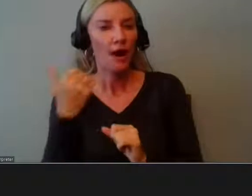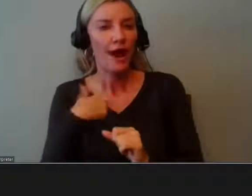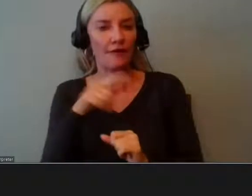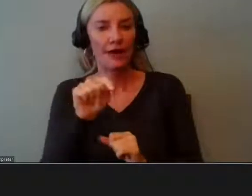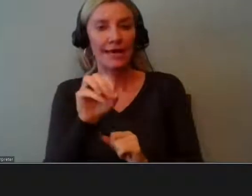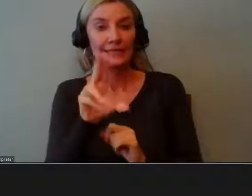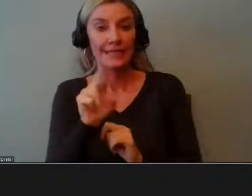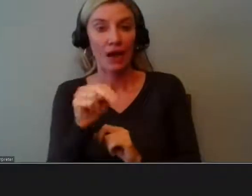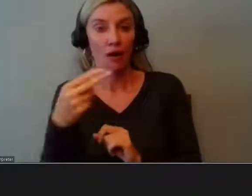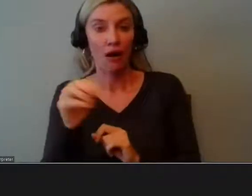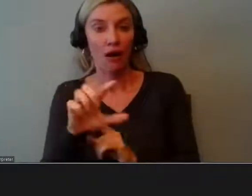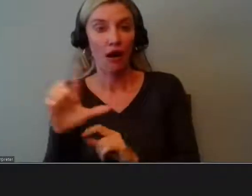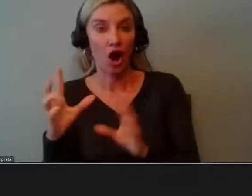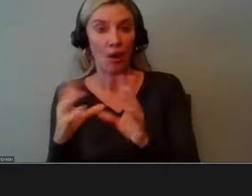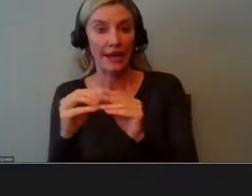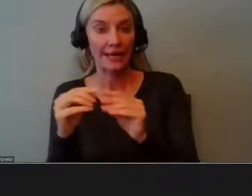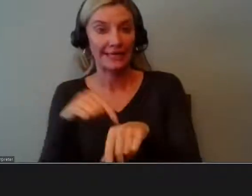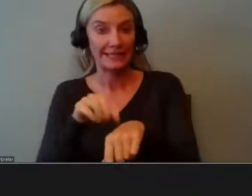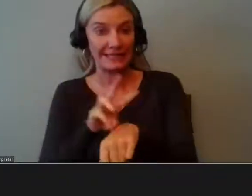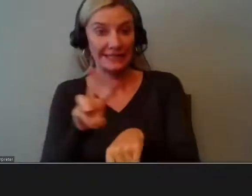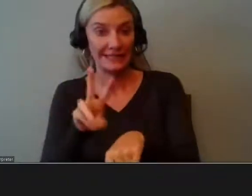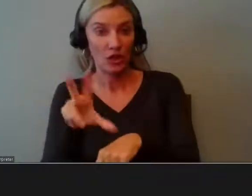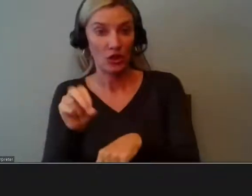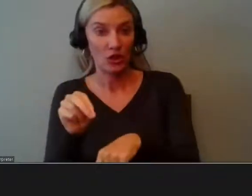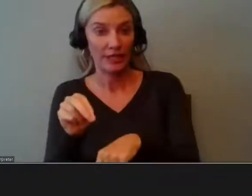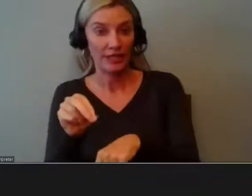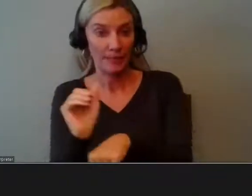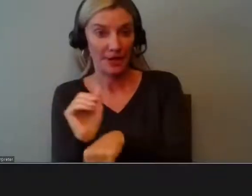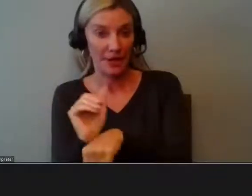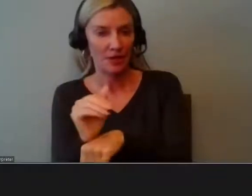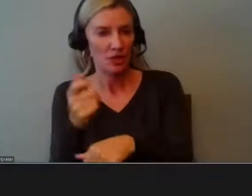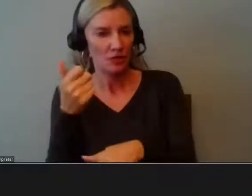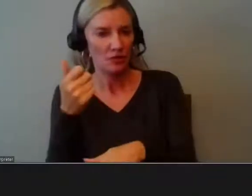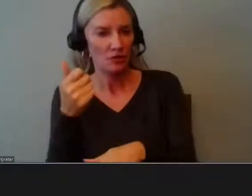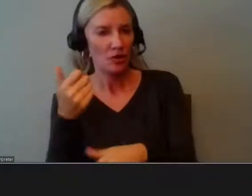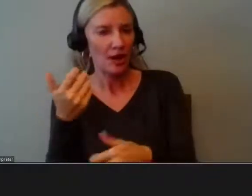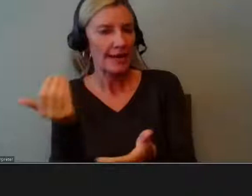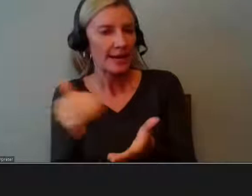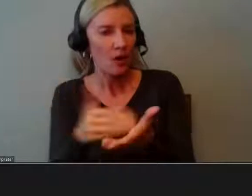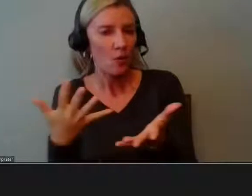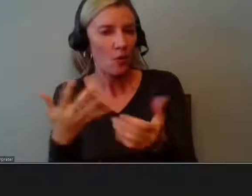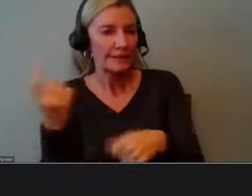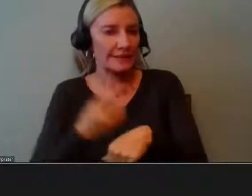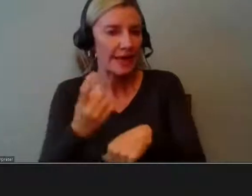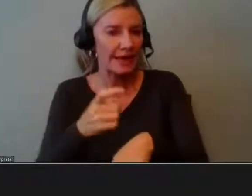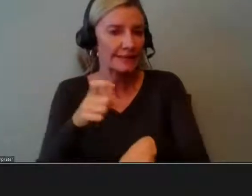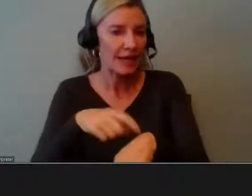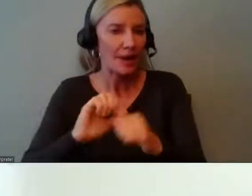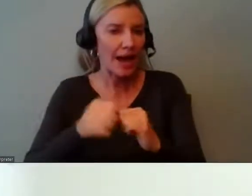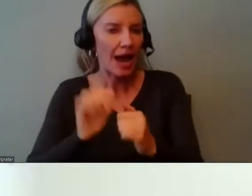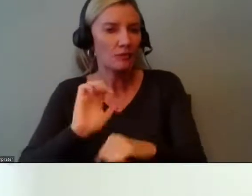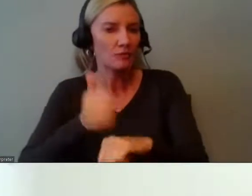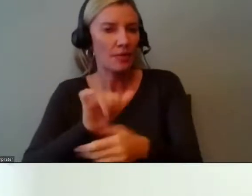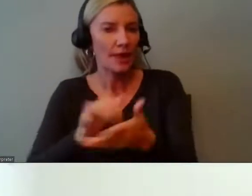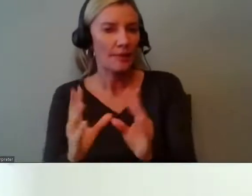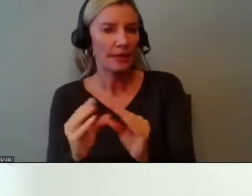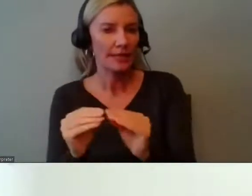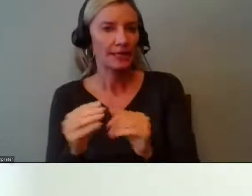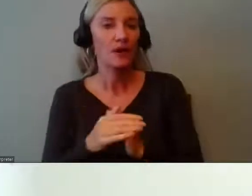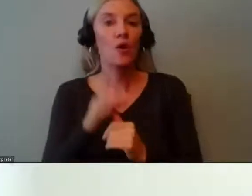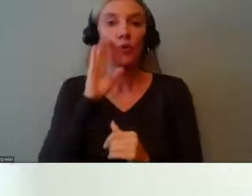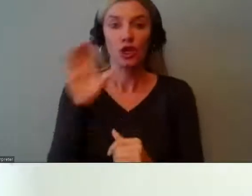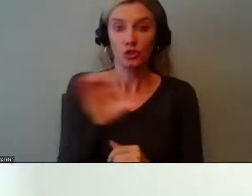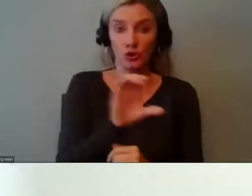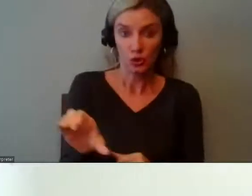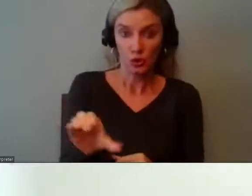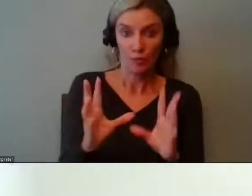6:30 p.m. Can you repeat the date, time, and how that meeting is going to be held? It'll be a Zoom meeting, and